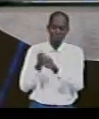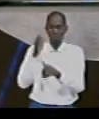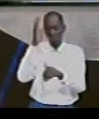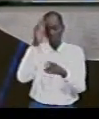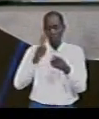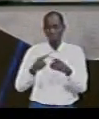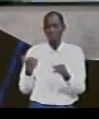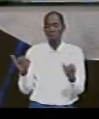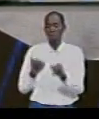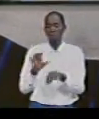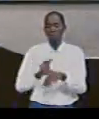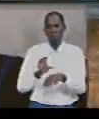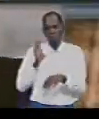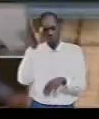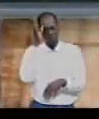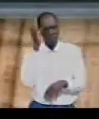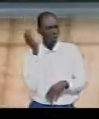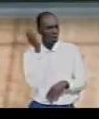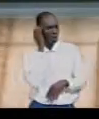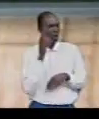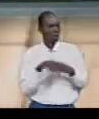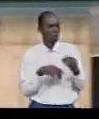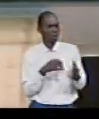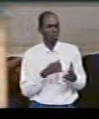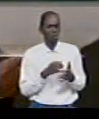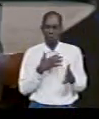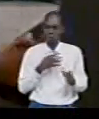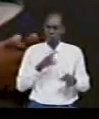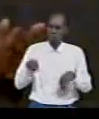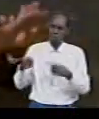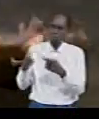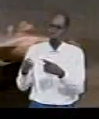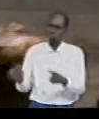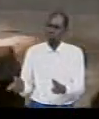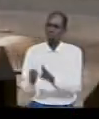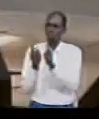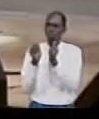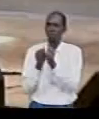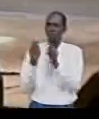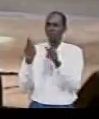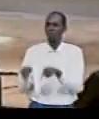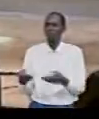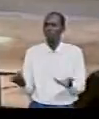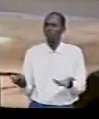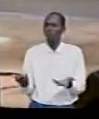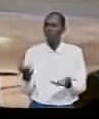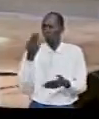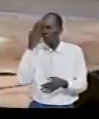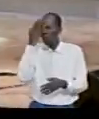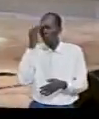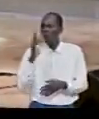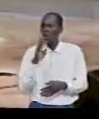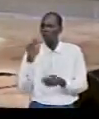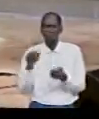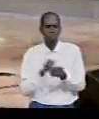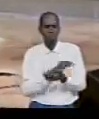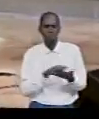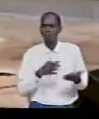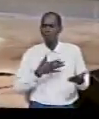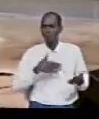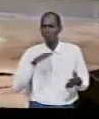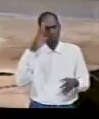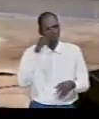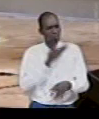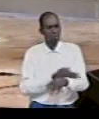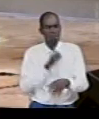heard about it, and then you go to that person to confront the person. Why is it you are destroying my child?